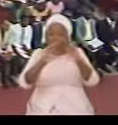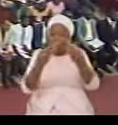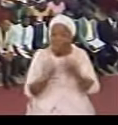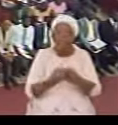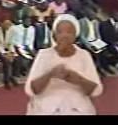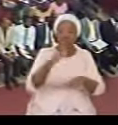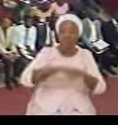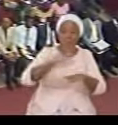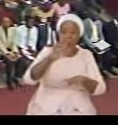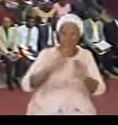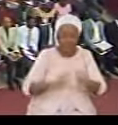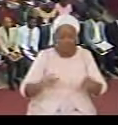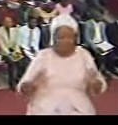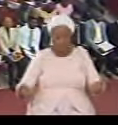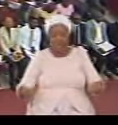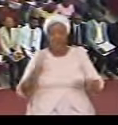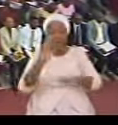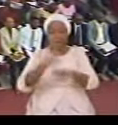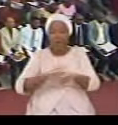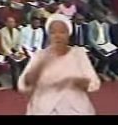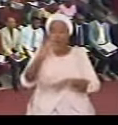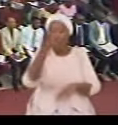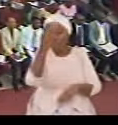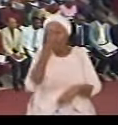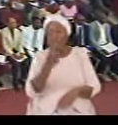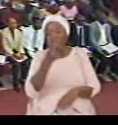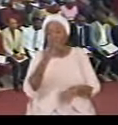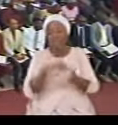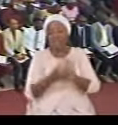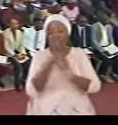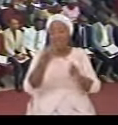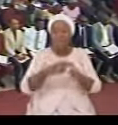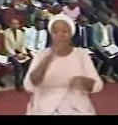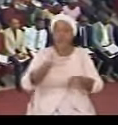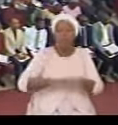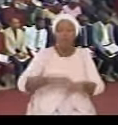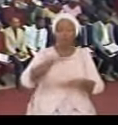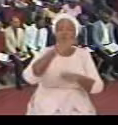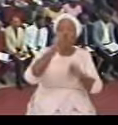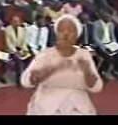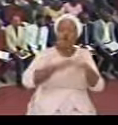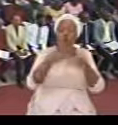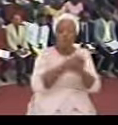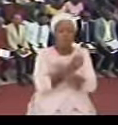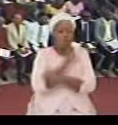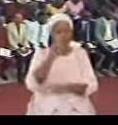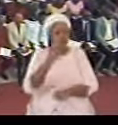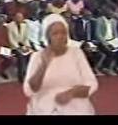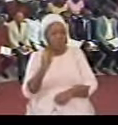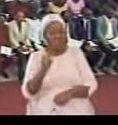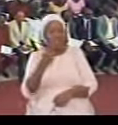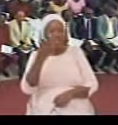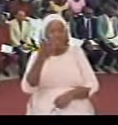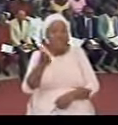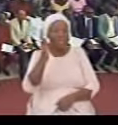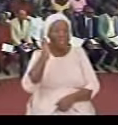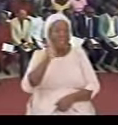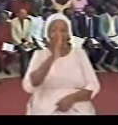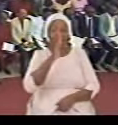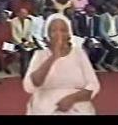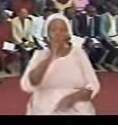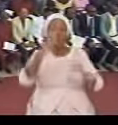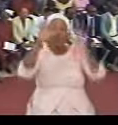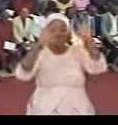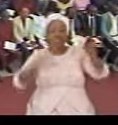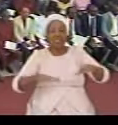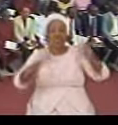your children, upon your parents, upon every loved one. There shall be